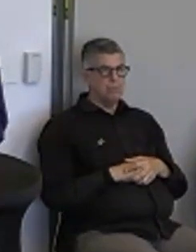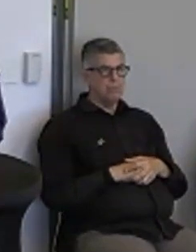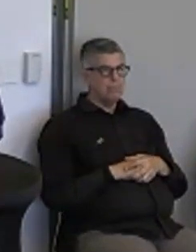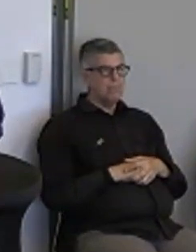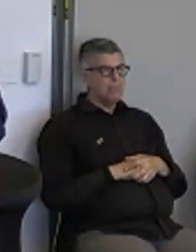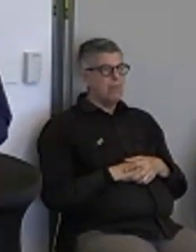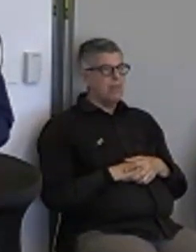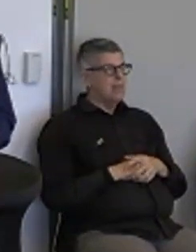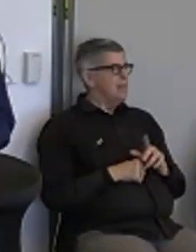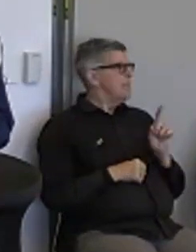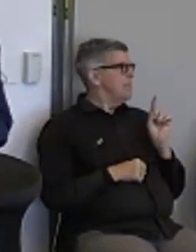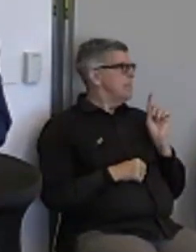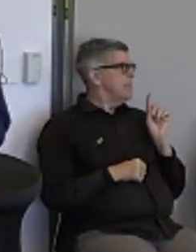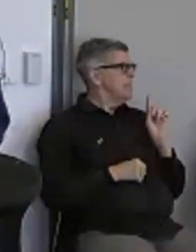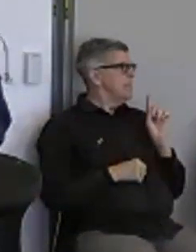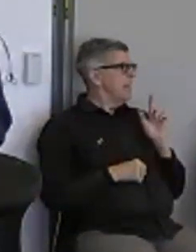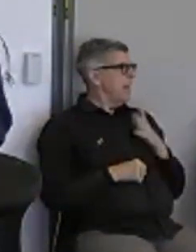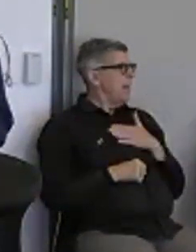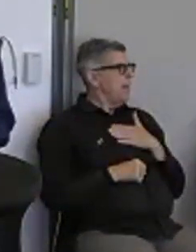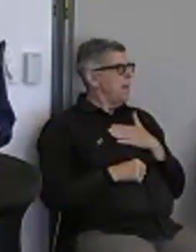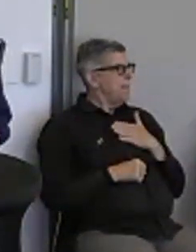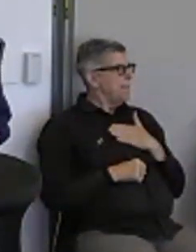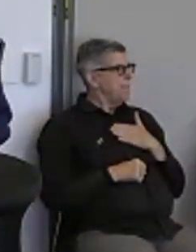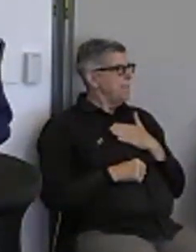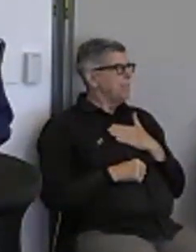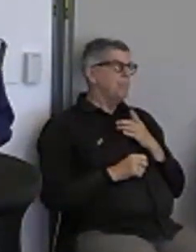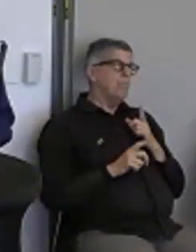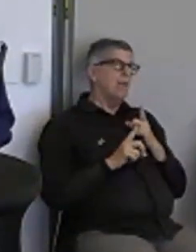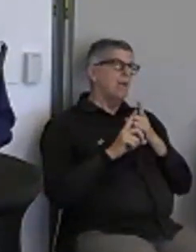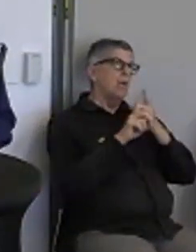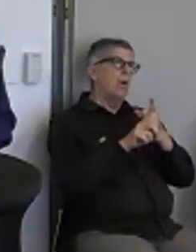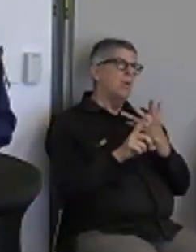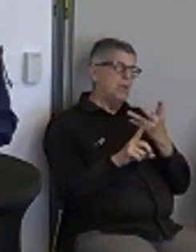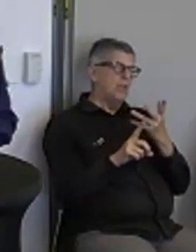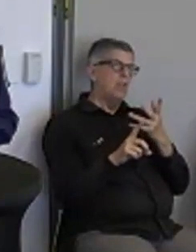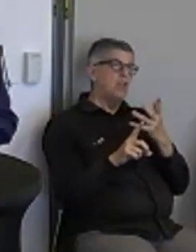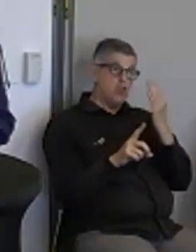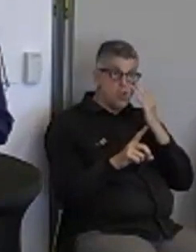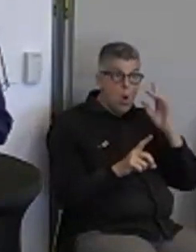calling was always to know where I was and to be